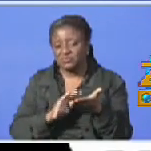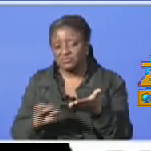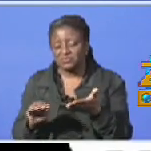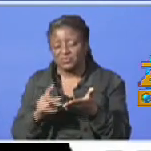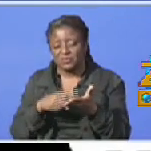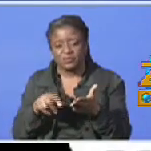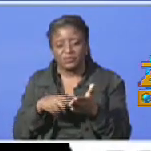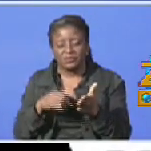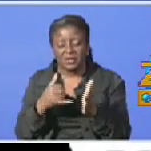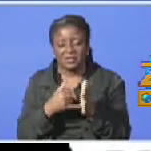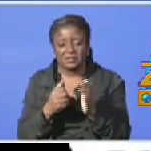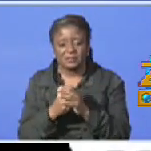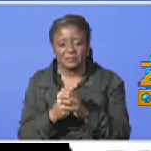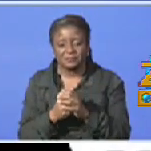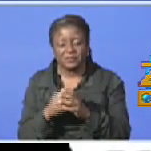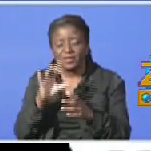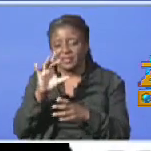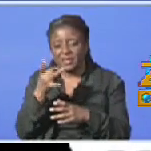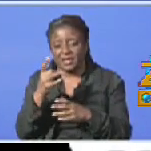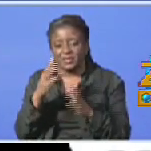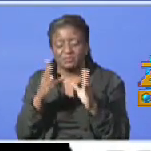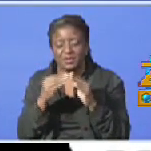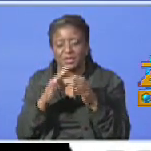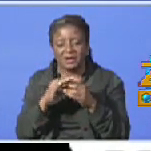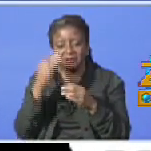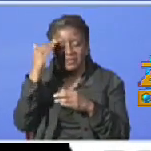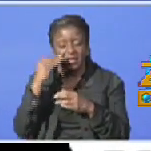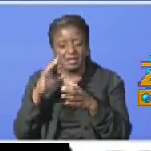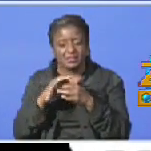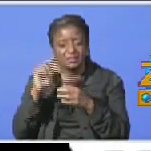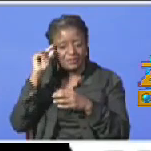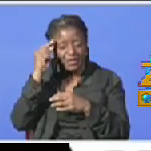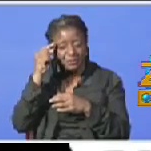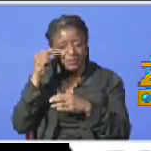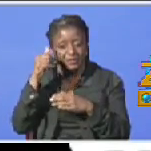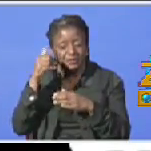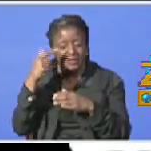The 8th meeting of the heads of government of the Commonwealth of Nations is featured in